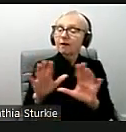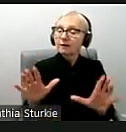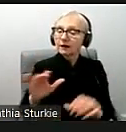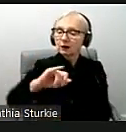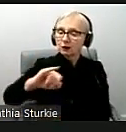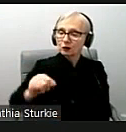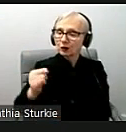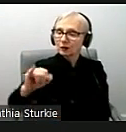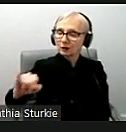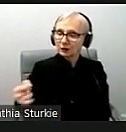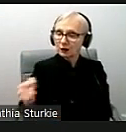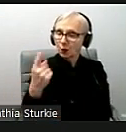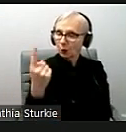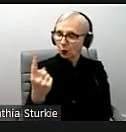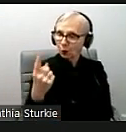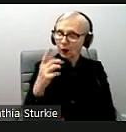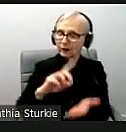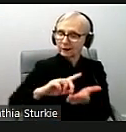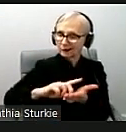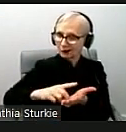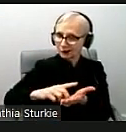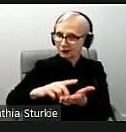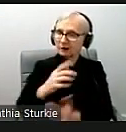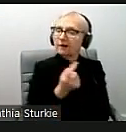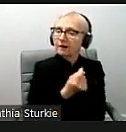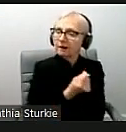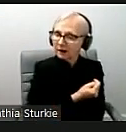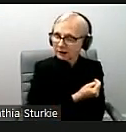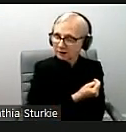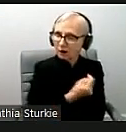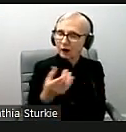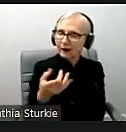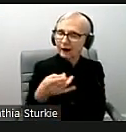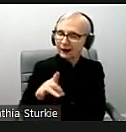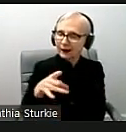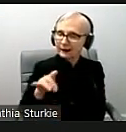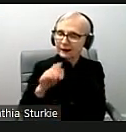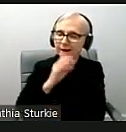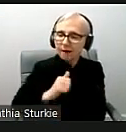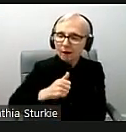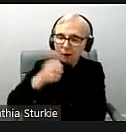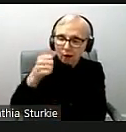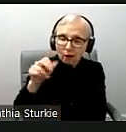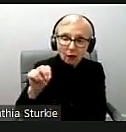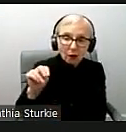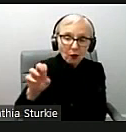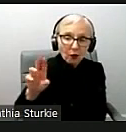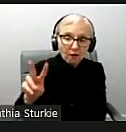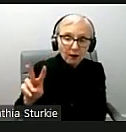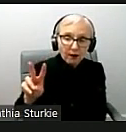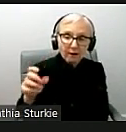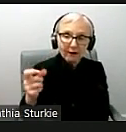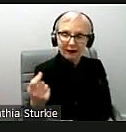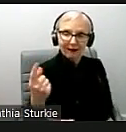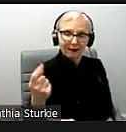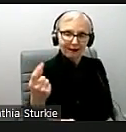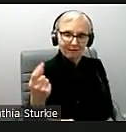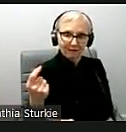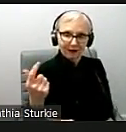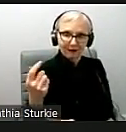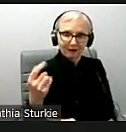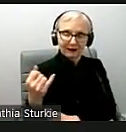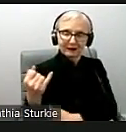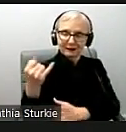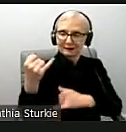Johnson, which is a one-dose vaccine for those who are 18 and older, November 11th is the